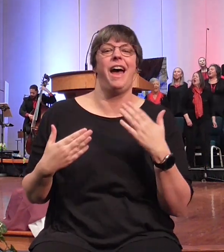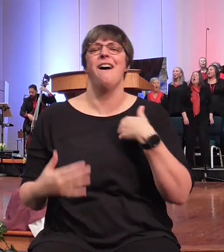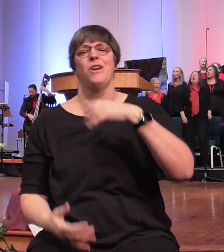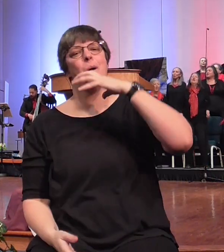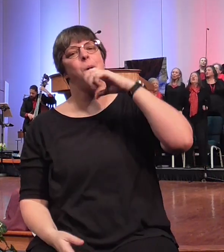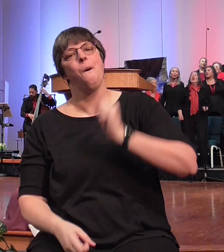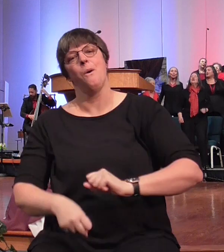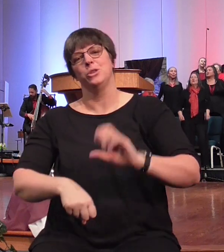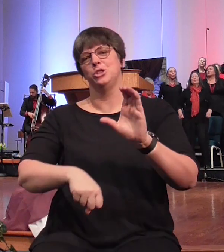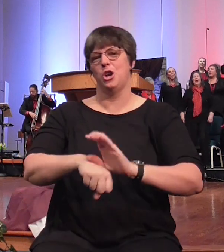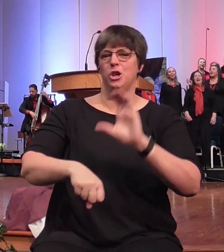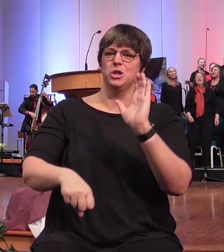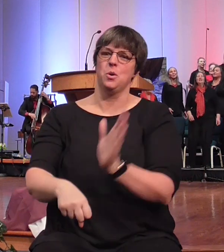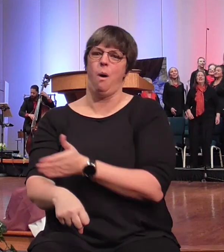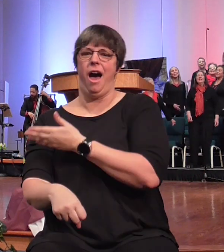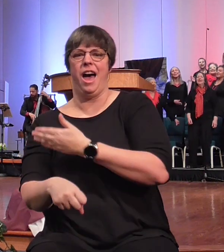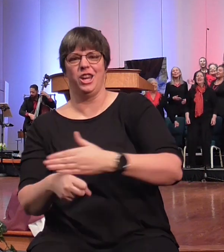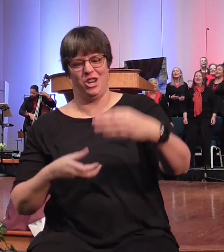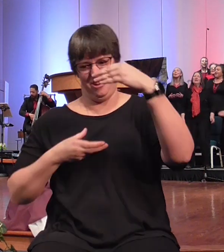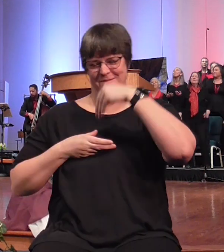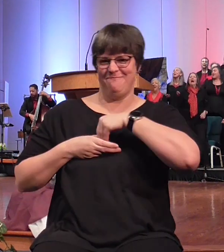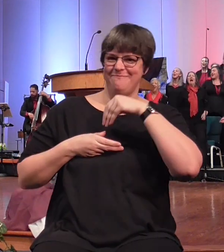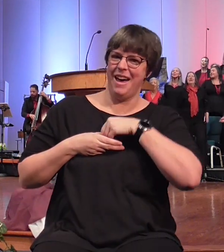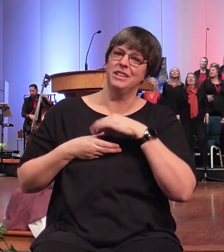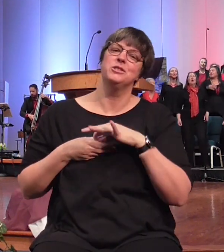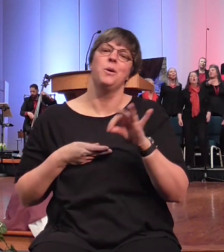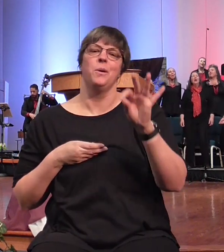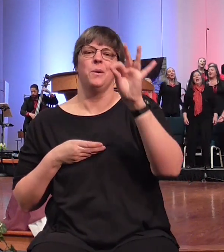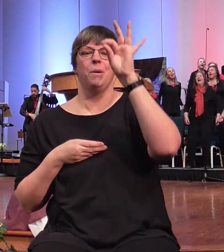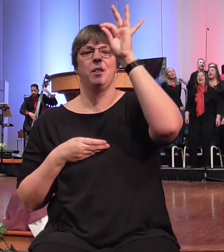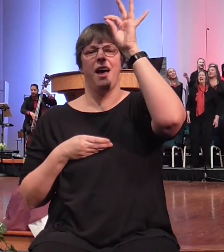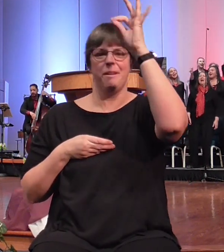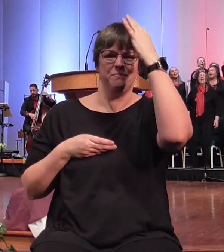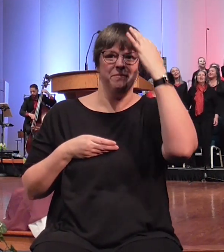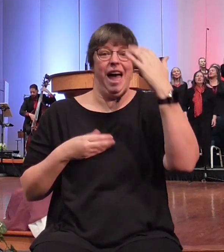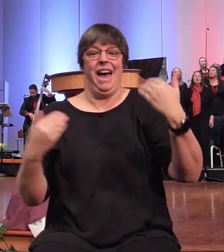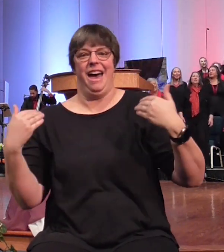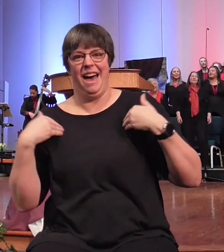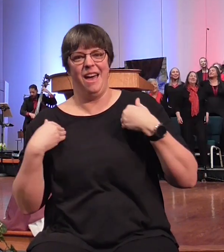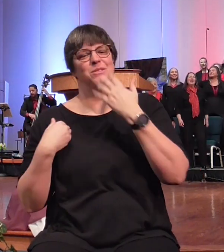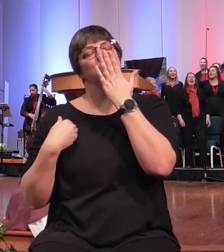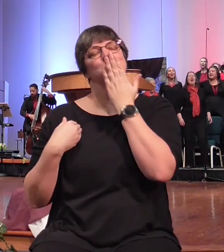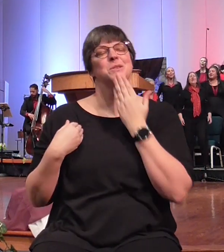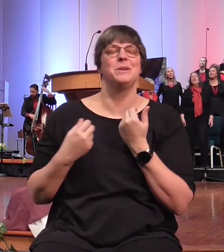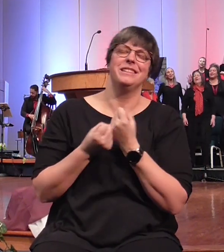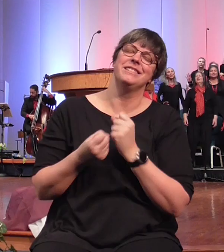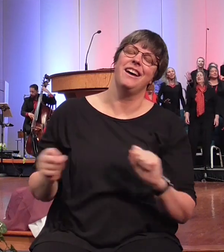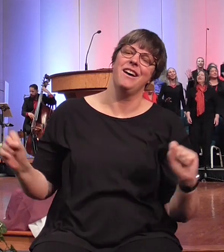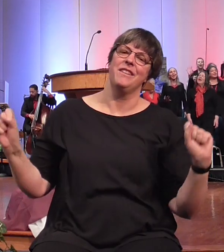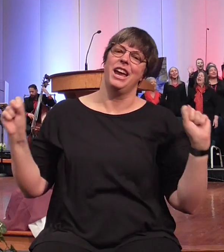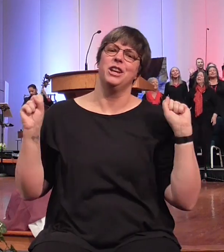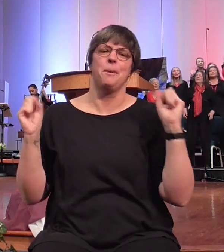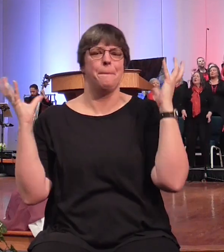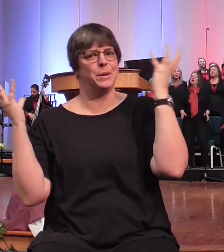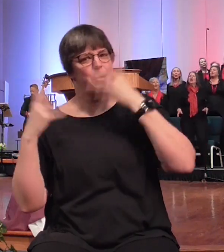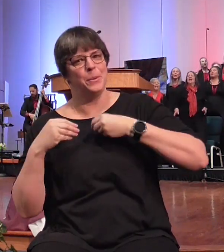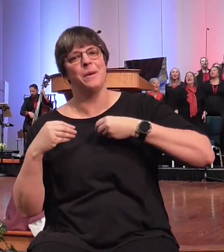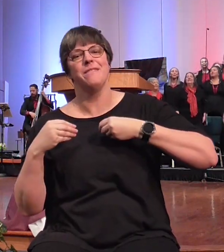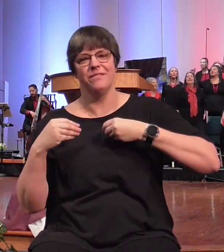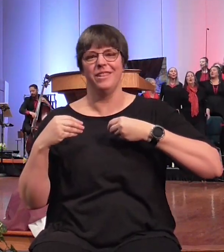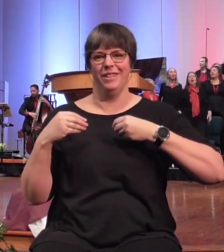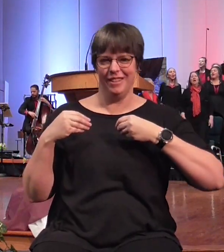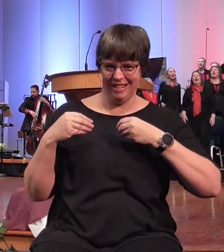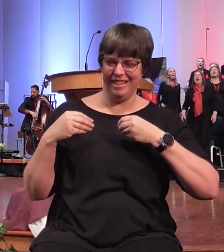I got an old church choir singing in my soul. I got a sweet salvation, and